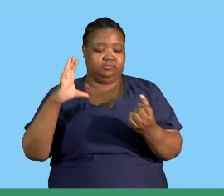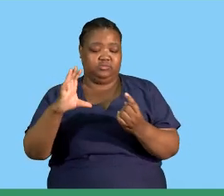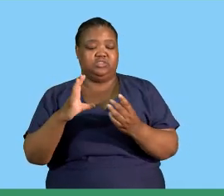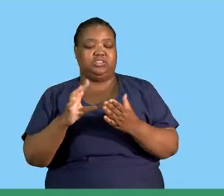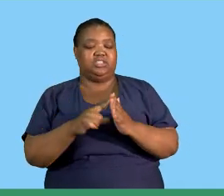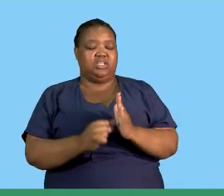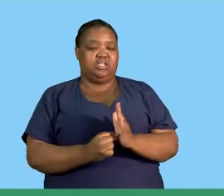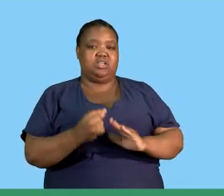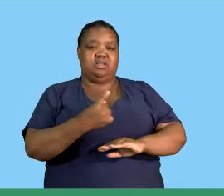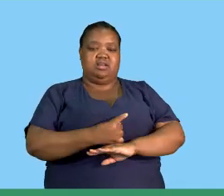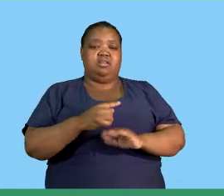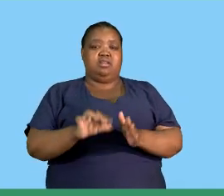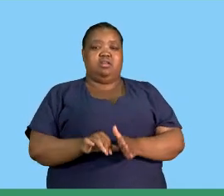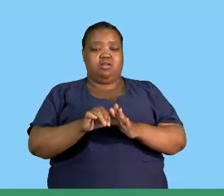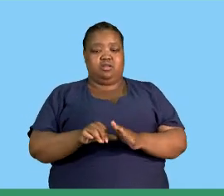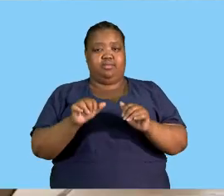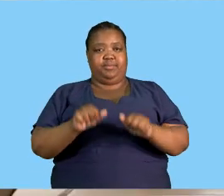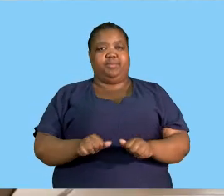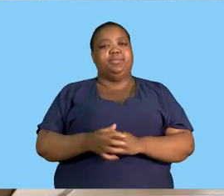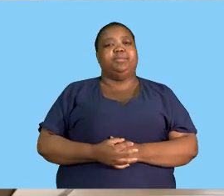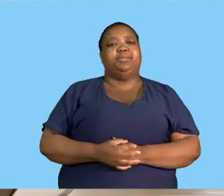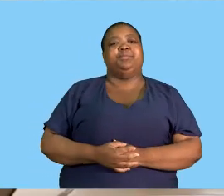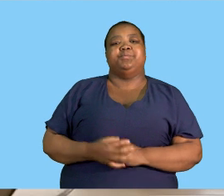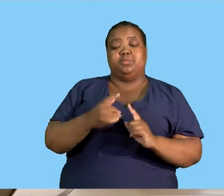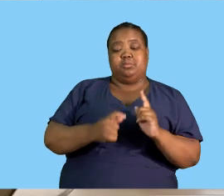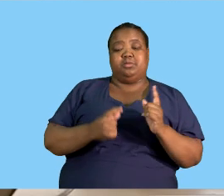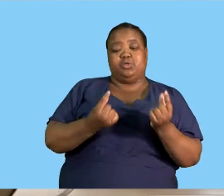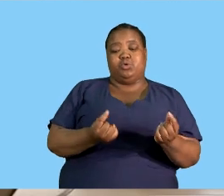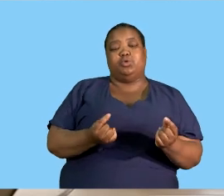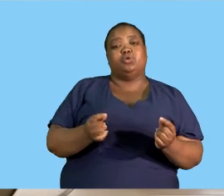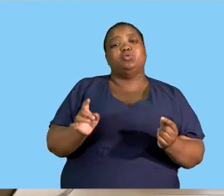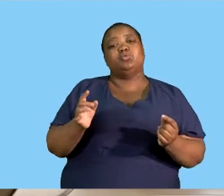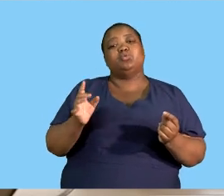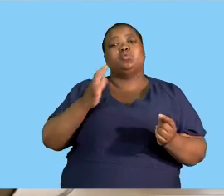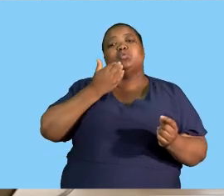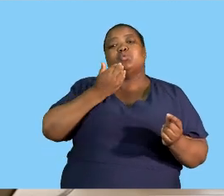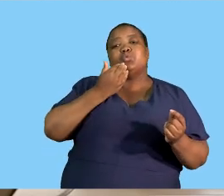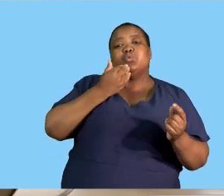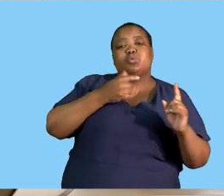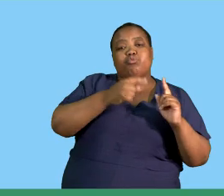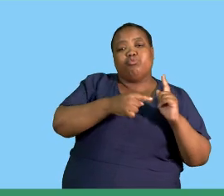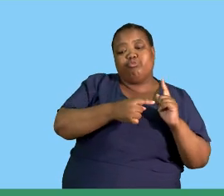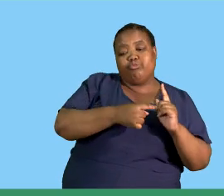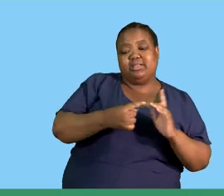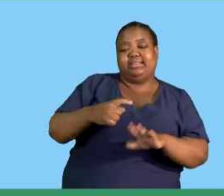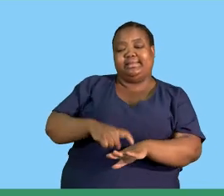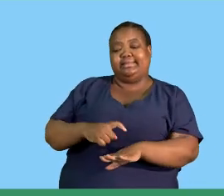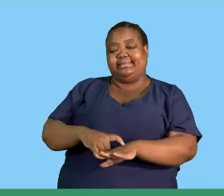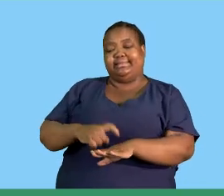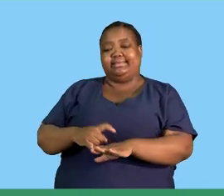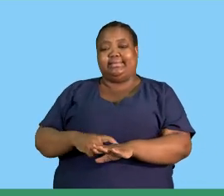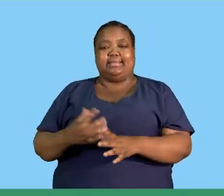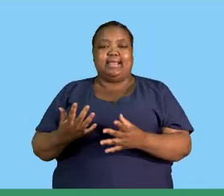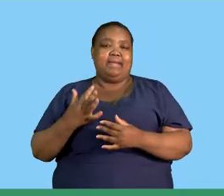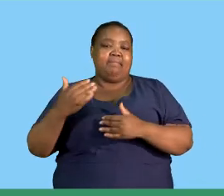the day, a person responsible, it's very important. That is what the action plan is all about. So we are talking about the person here, we are talking